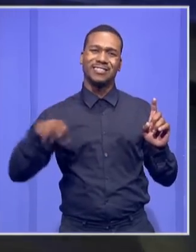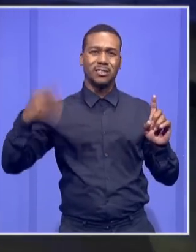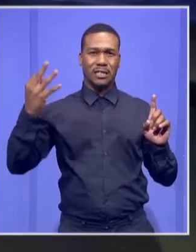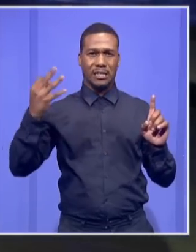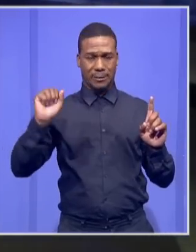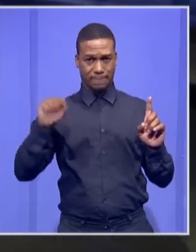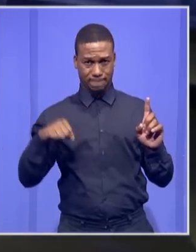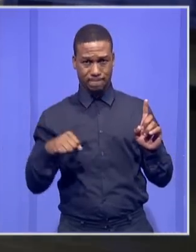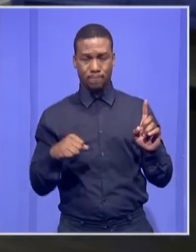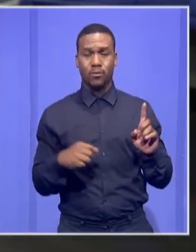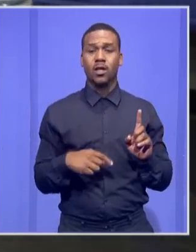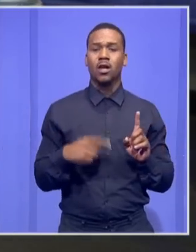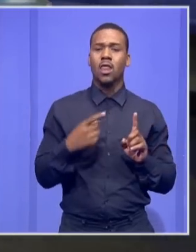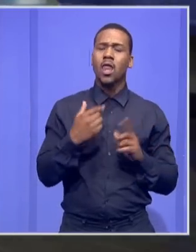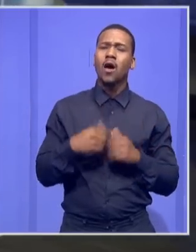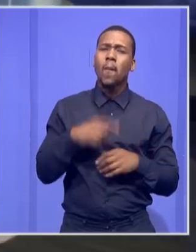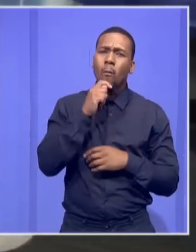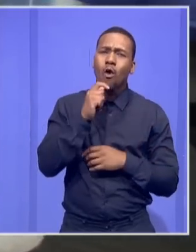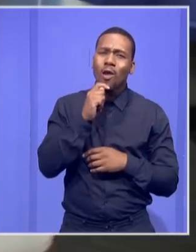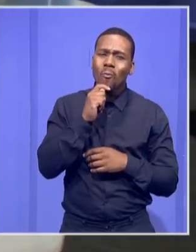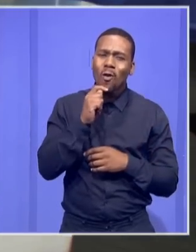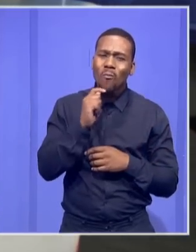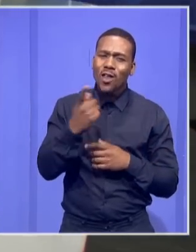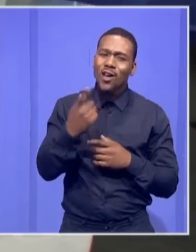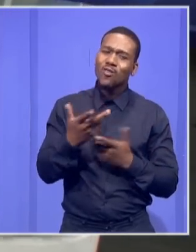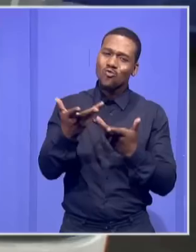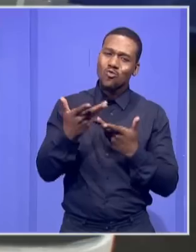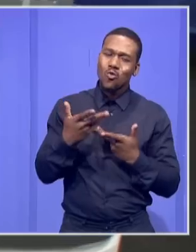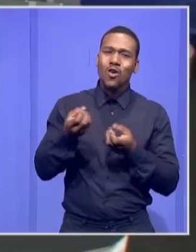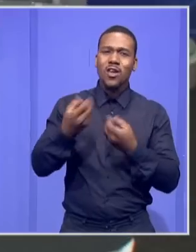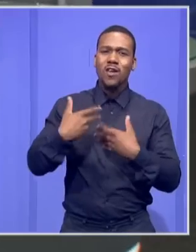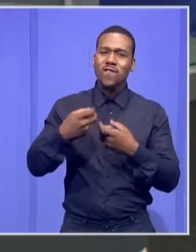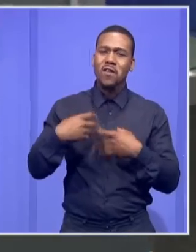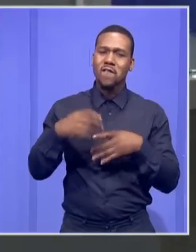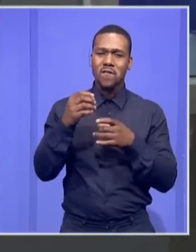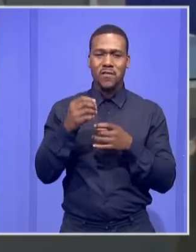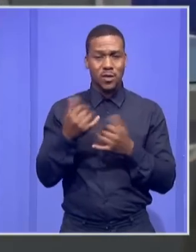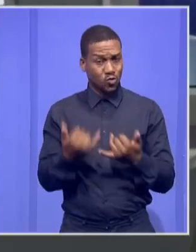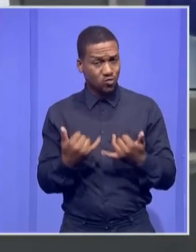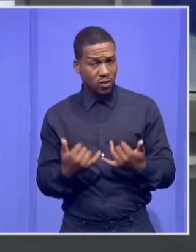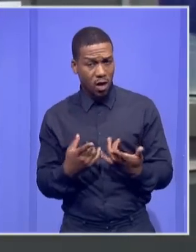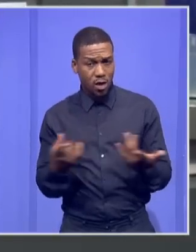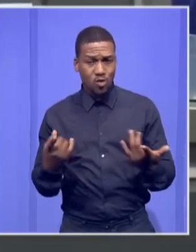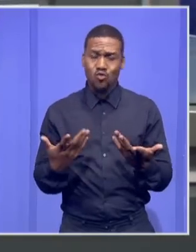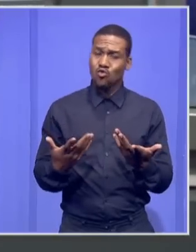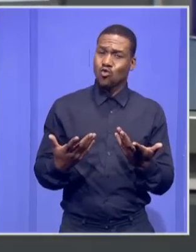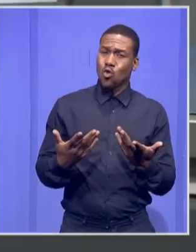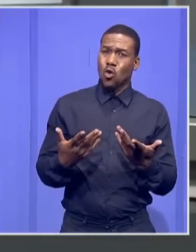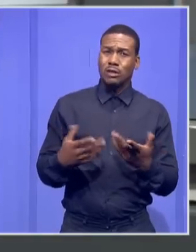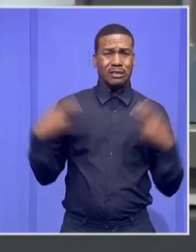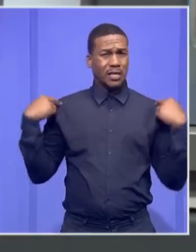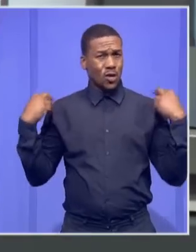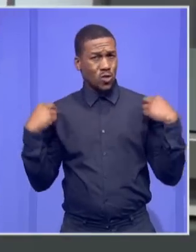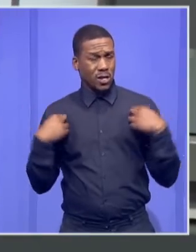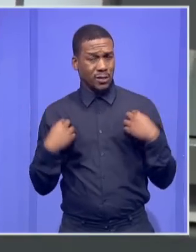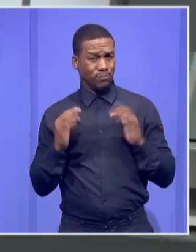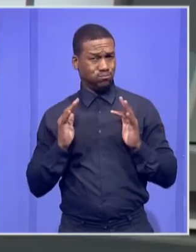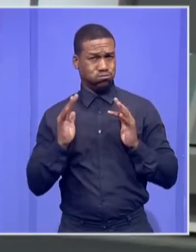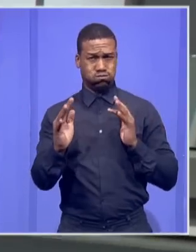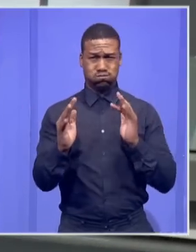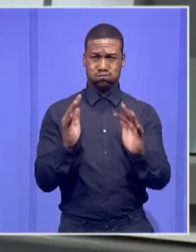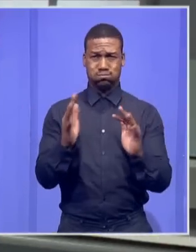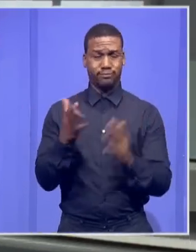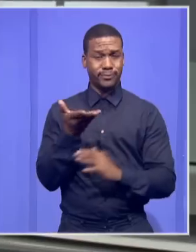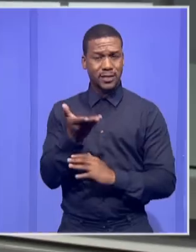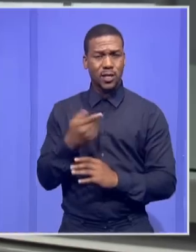Aldrin St. Pierre, Leanne Manus, you'll be bringing us all that live coverage today, all the pomp and ceremony, tight security. Who will you be crossing to this